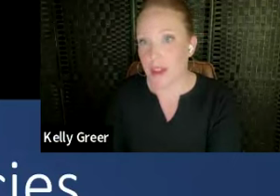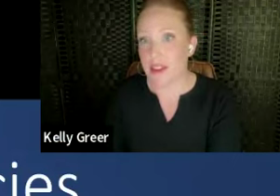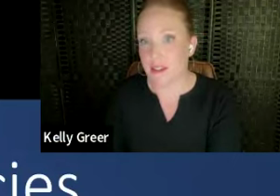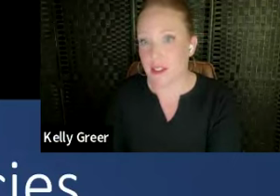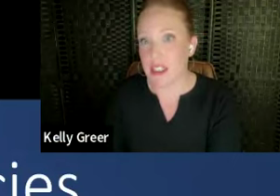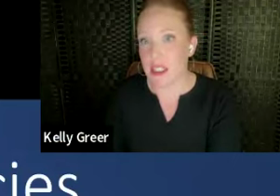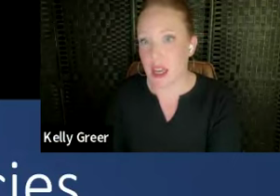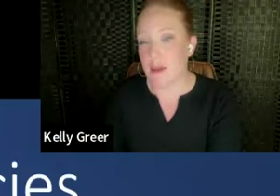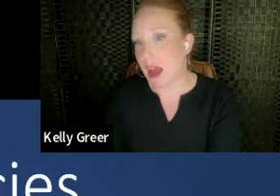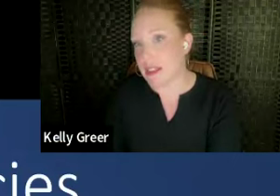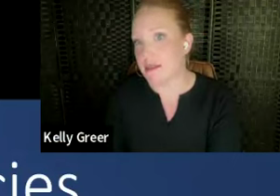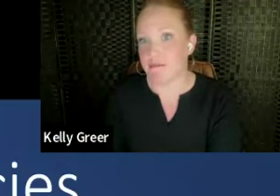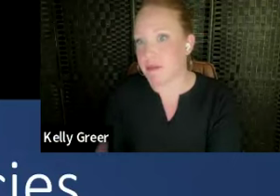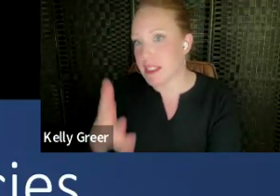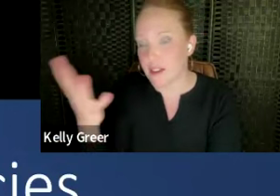card with different